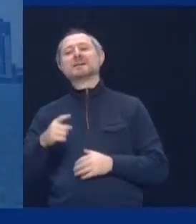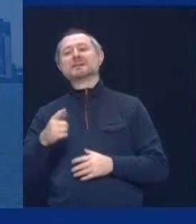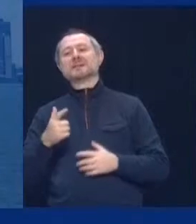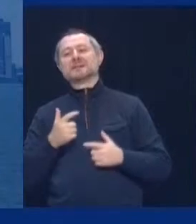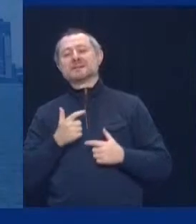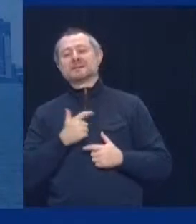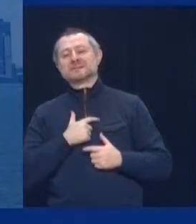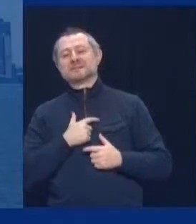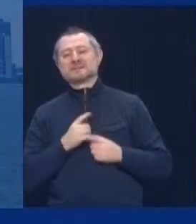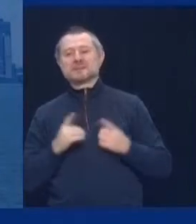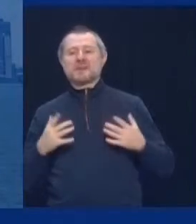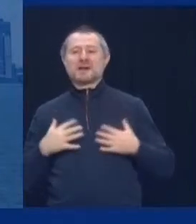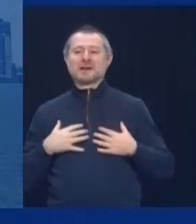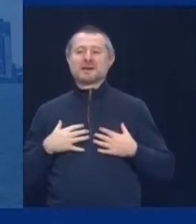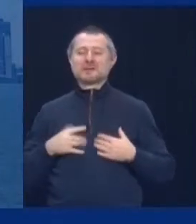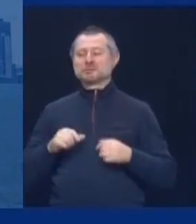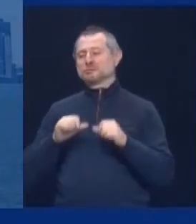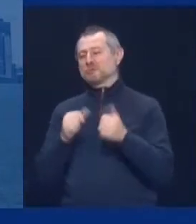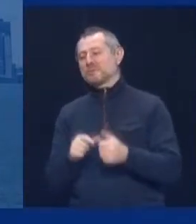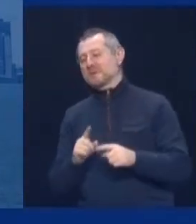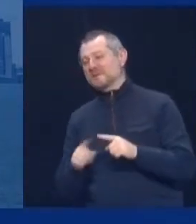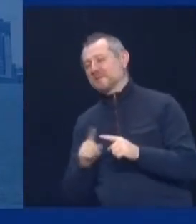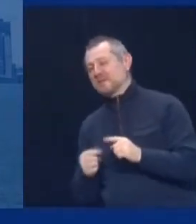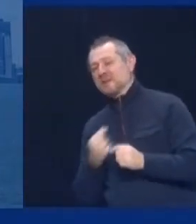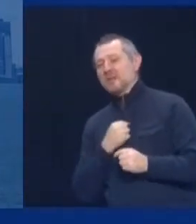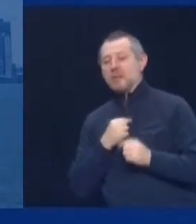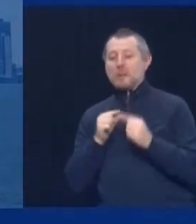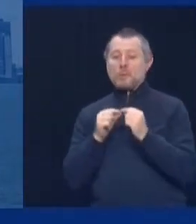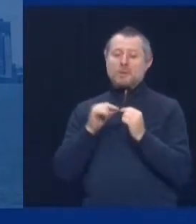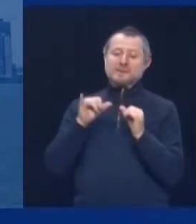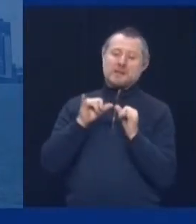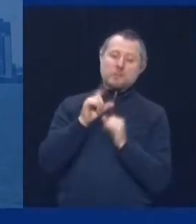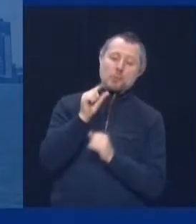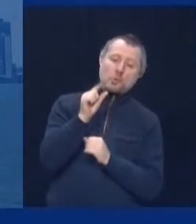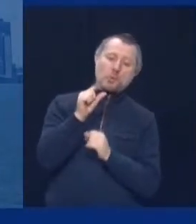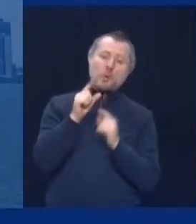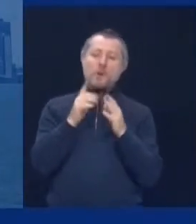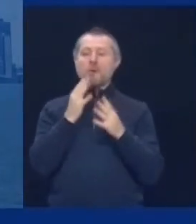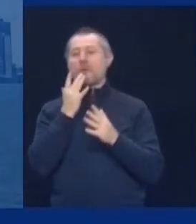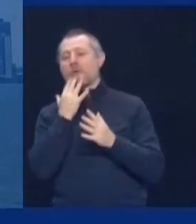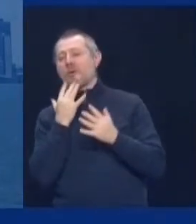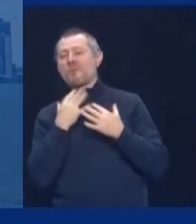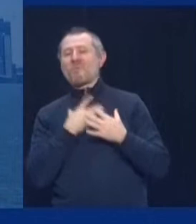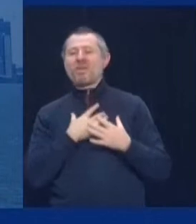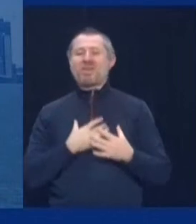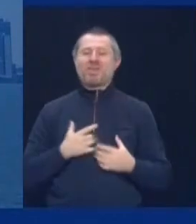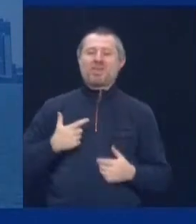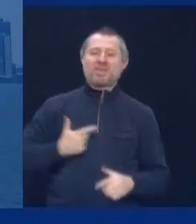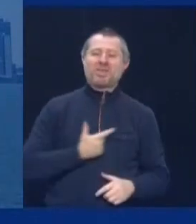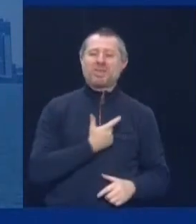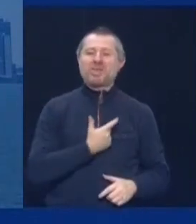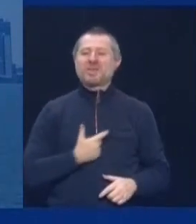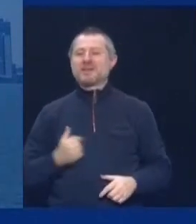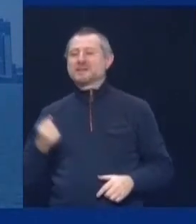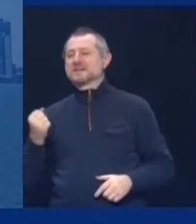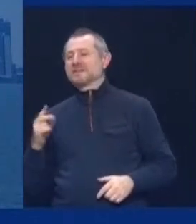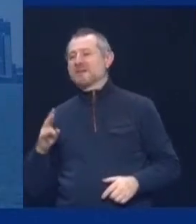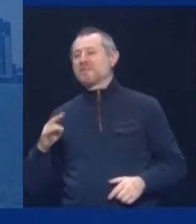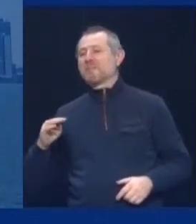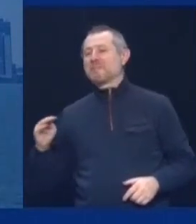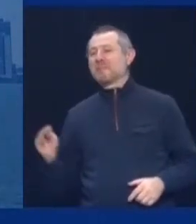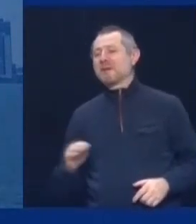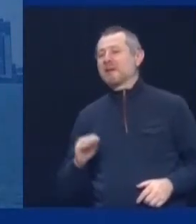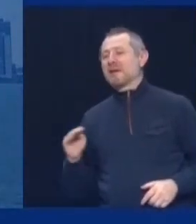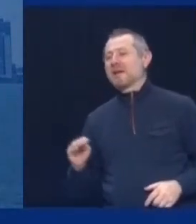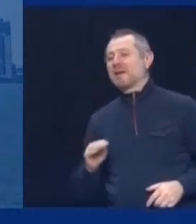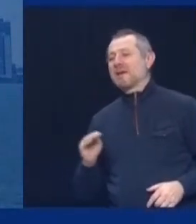different shapes, different sizes, different colors, but a necklace of 19 million diamonds. And